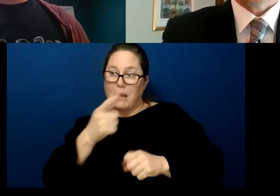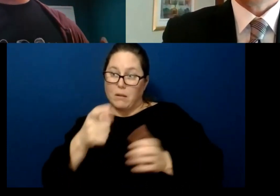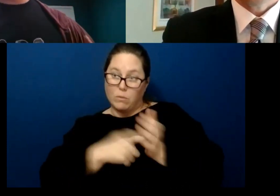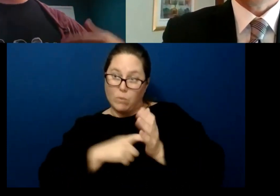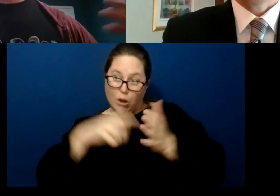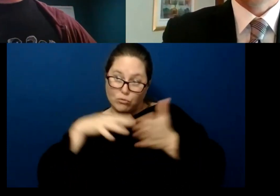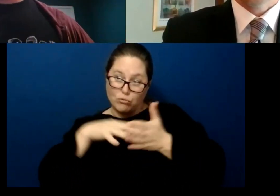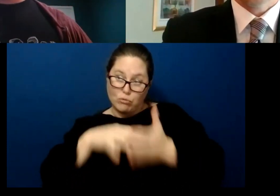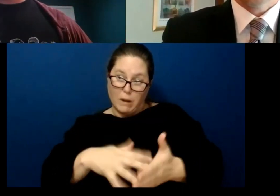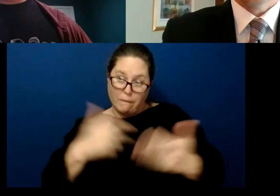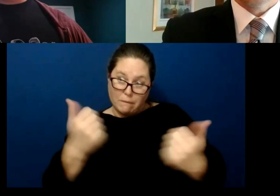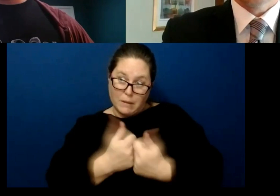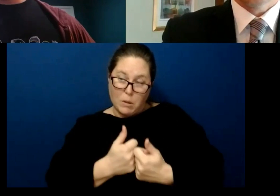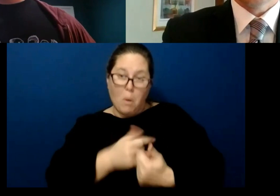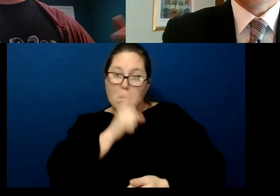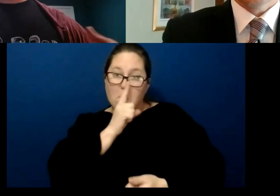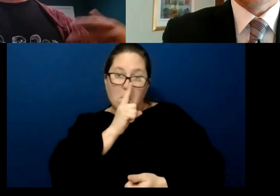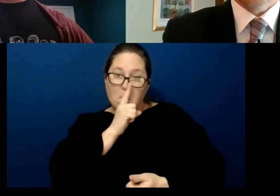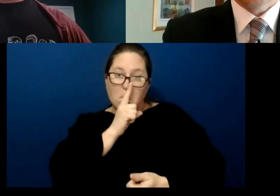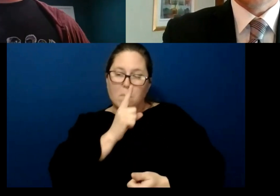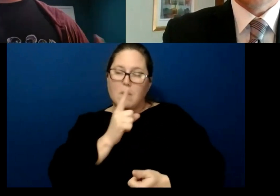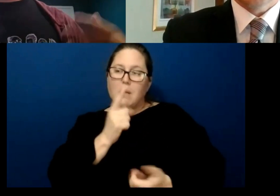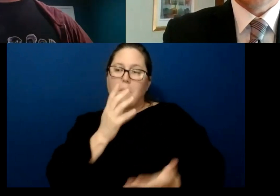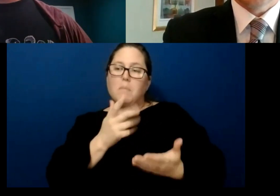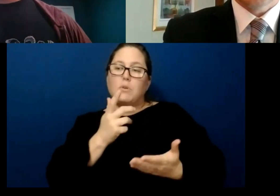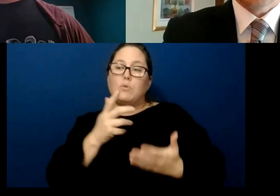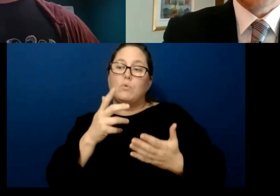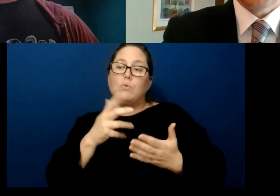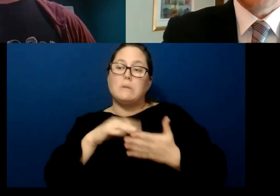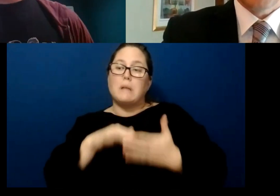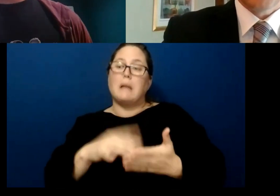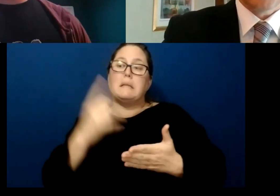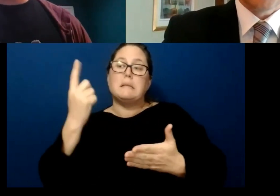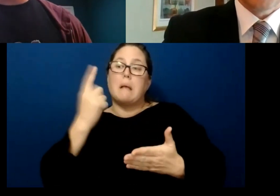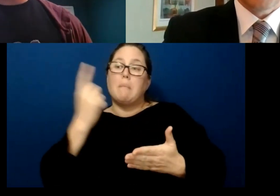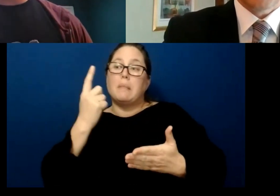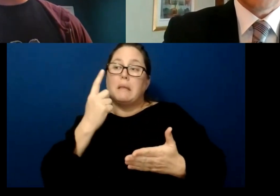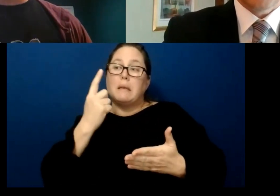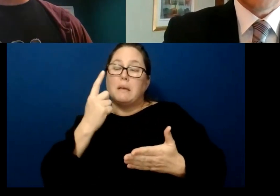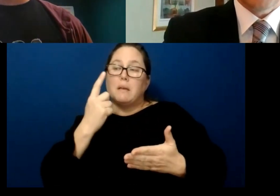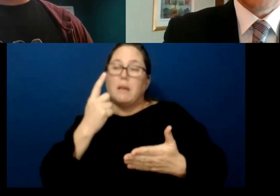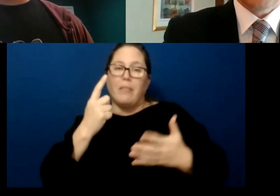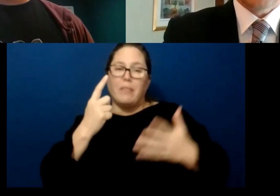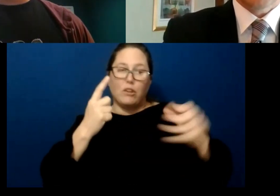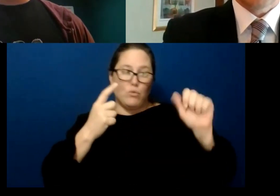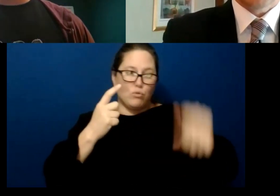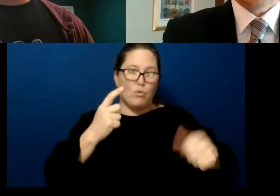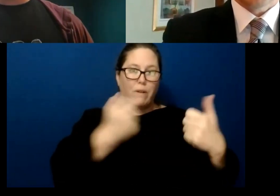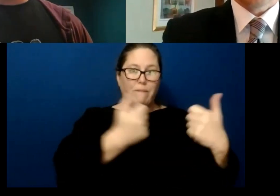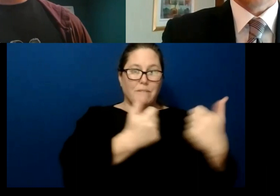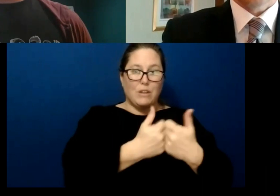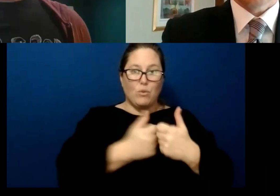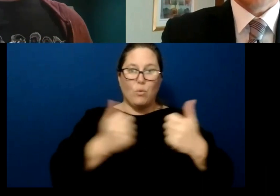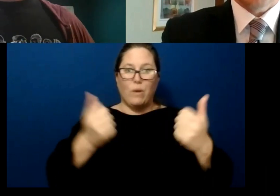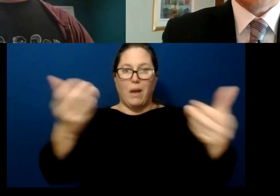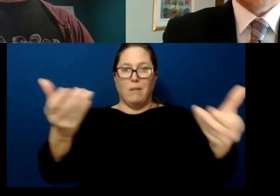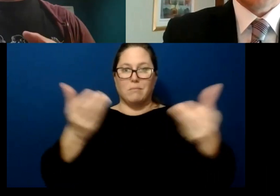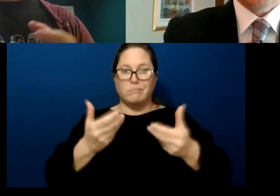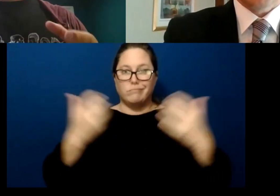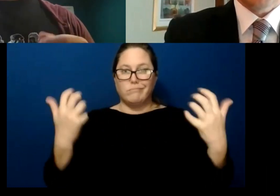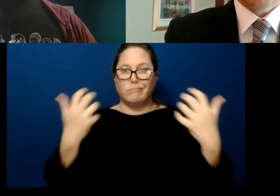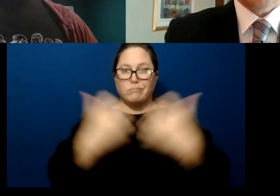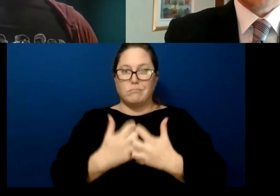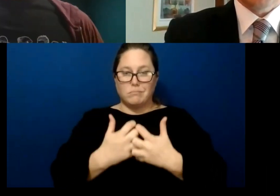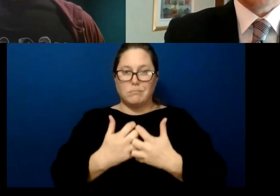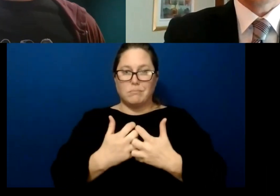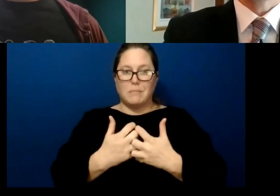if you study something that interests you and you align that with your interest in video games, then maybe you could contribute in a way that's not specifically